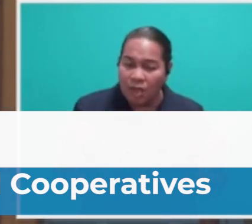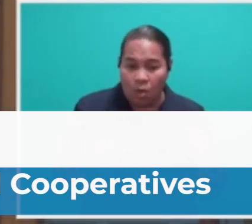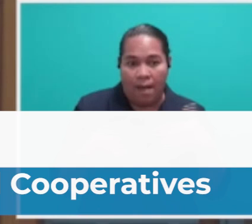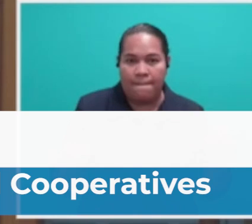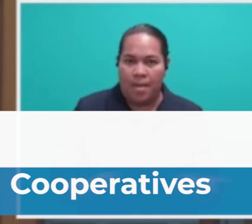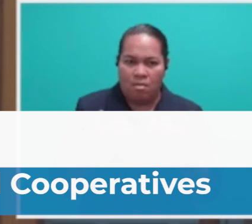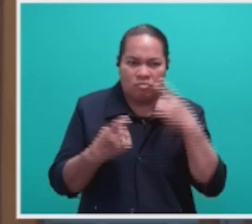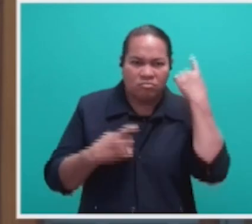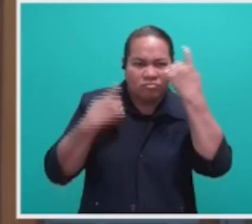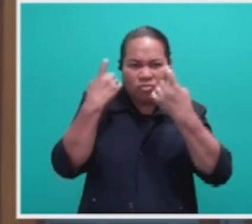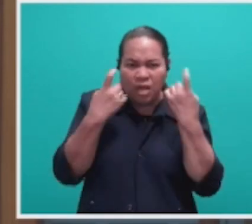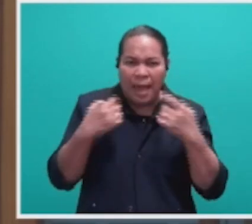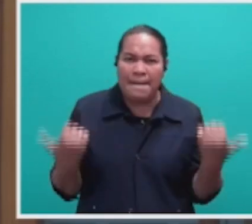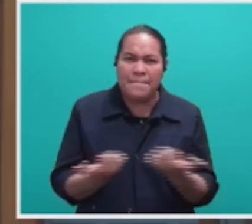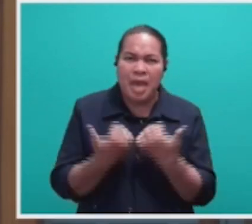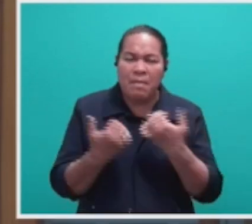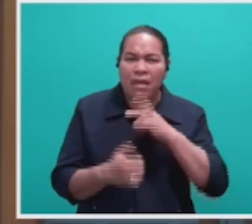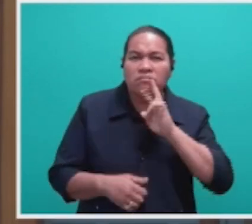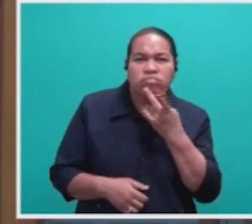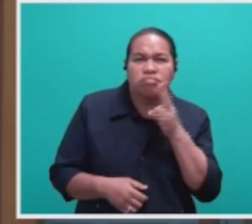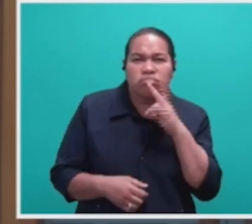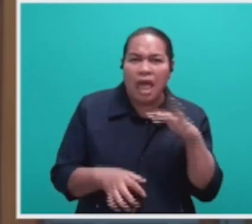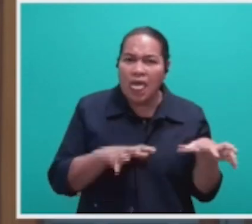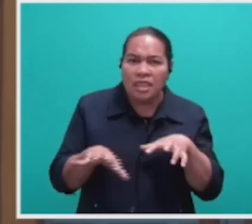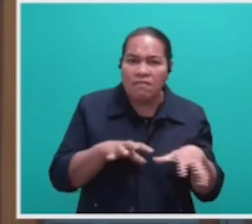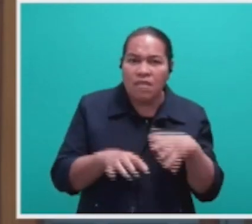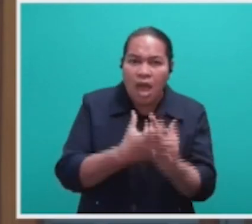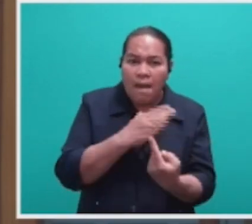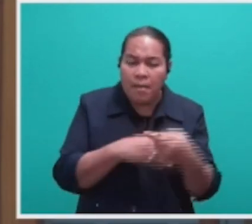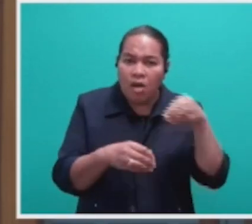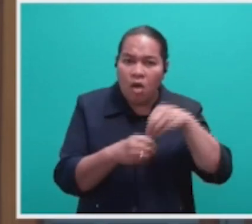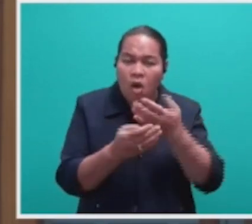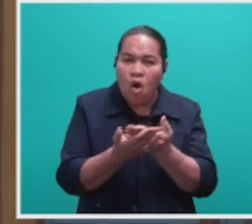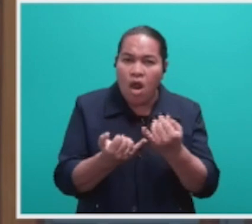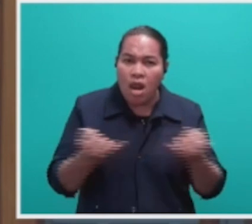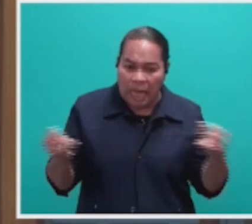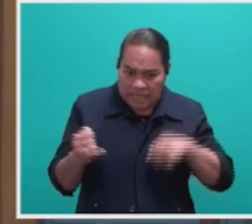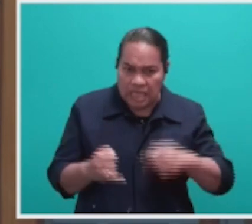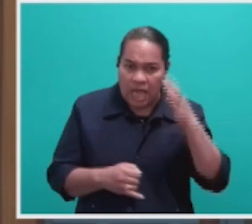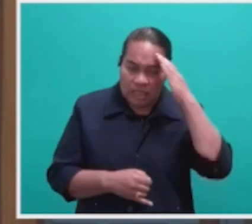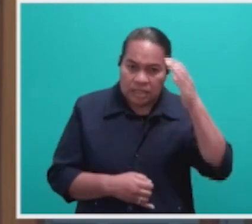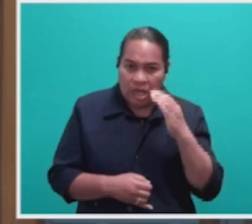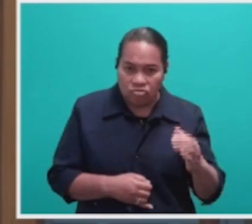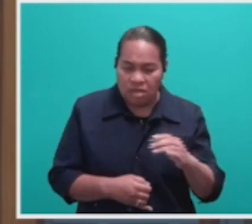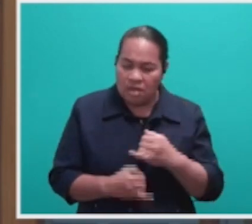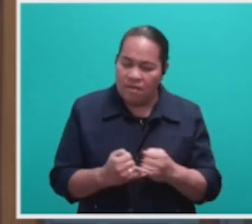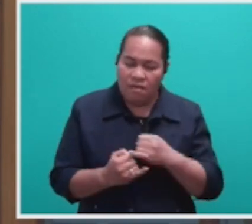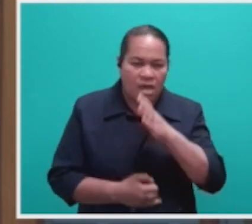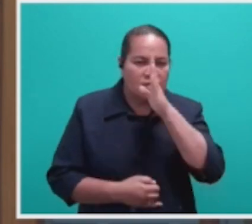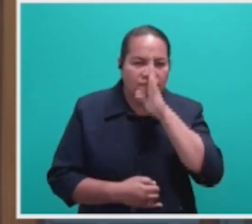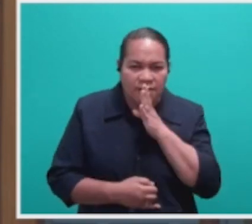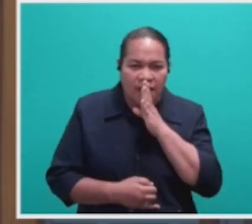and concerning online fraud activity that happened in this country. It is very